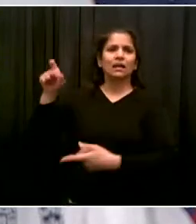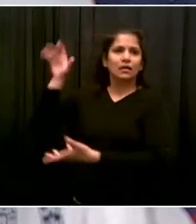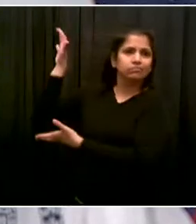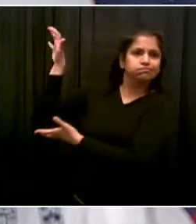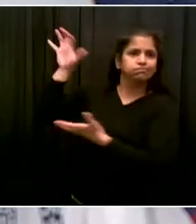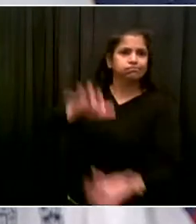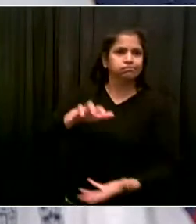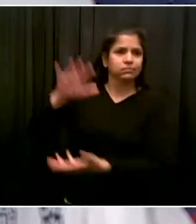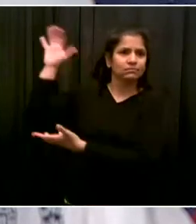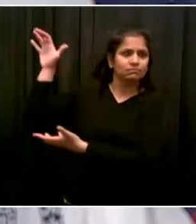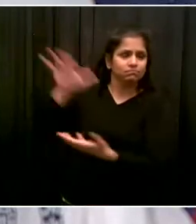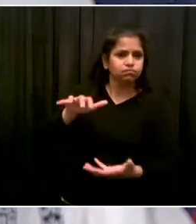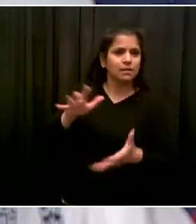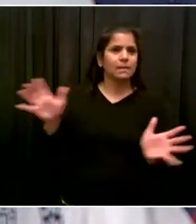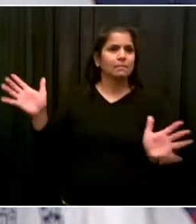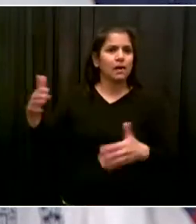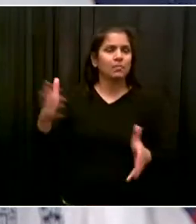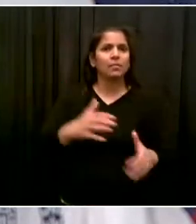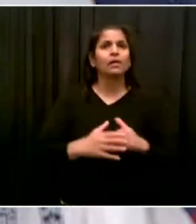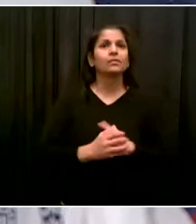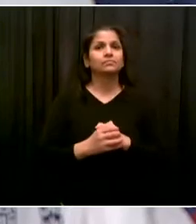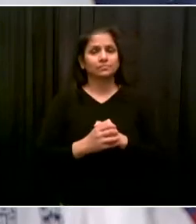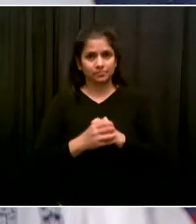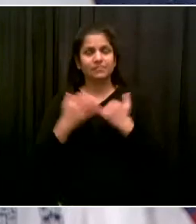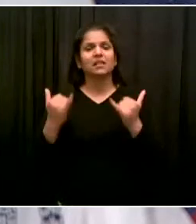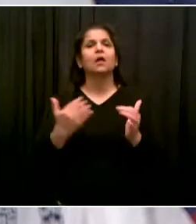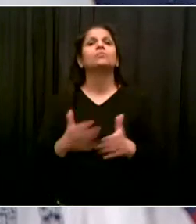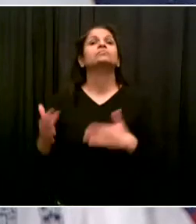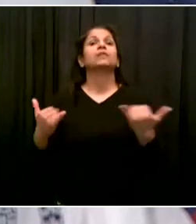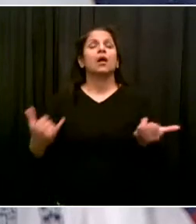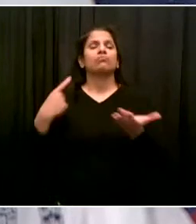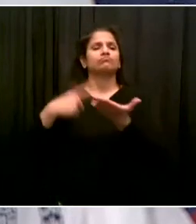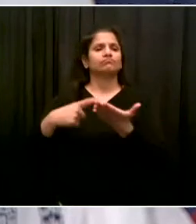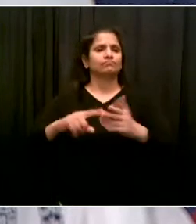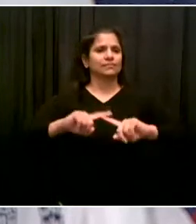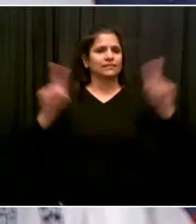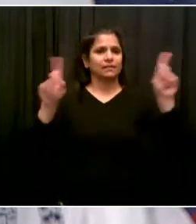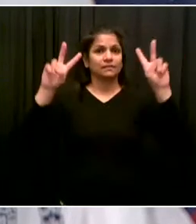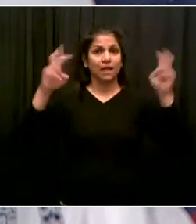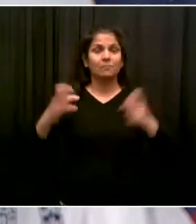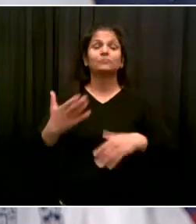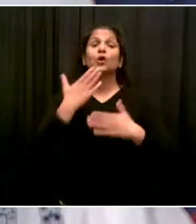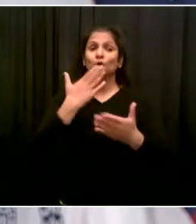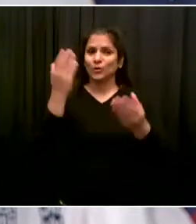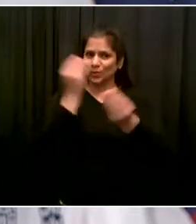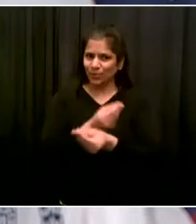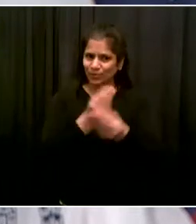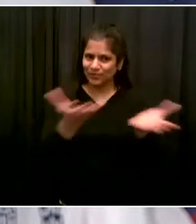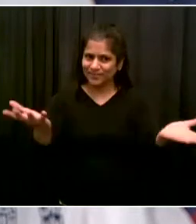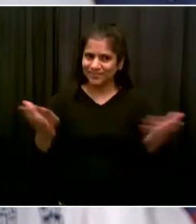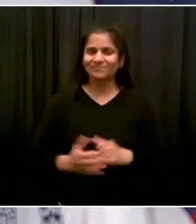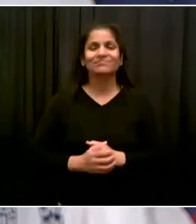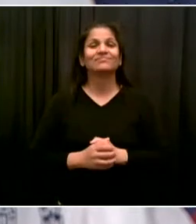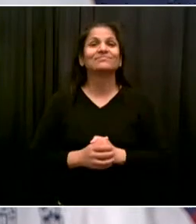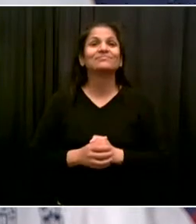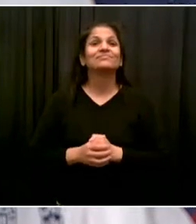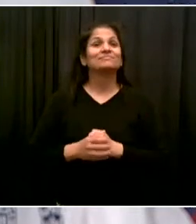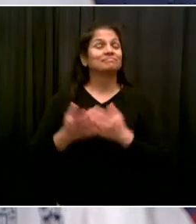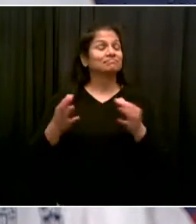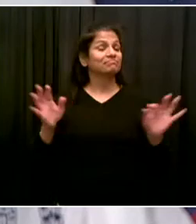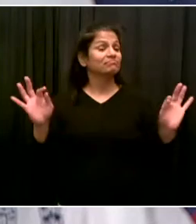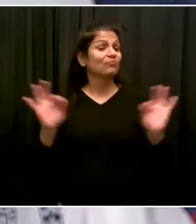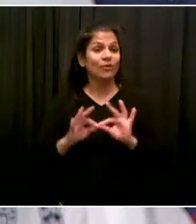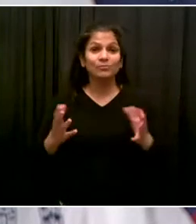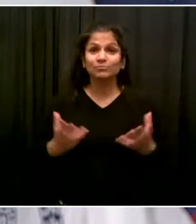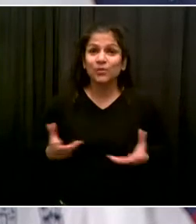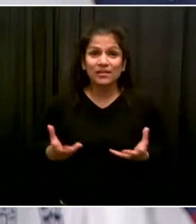news now. And this is really a really important part of how we come back. A really important part of a recovery